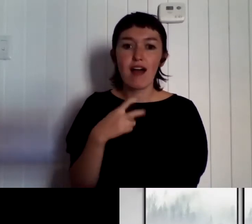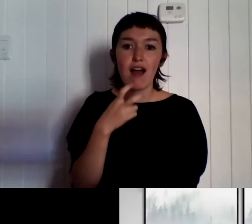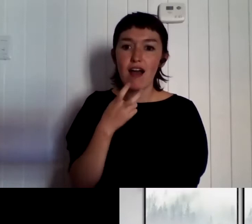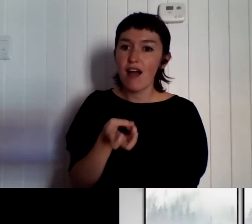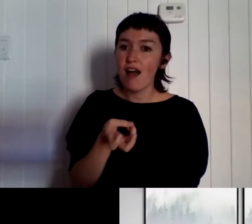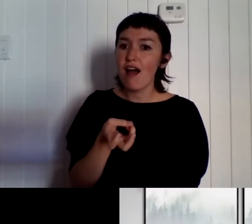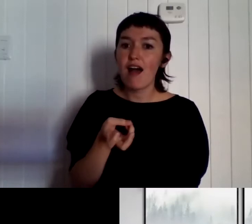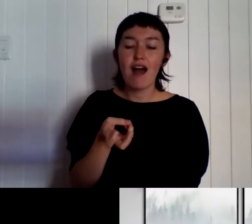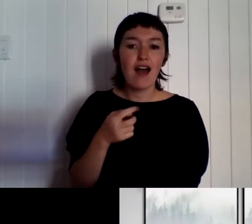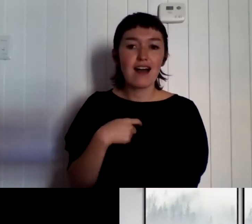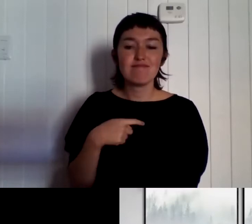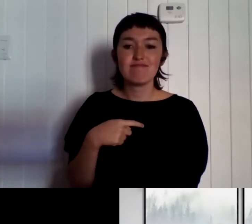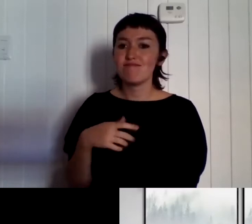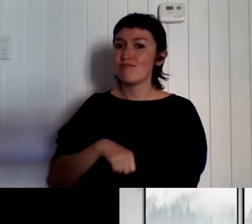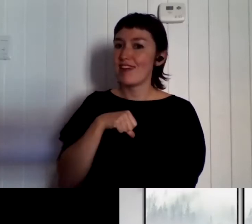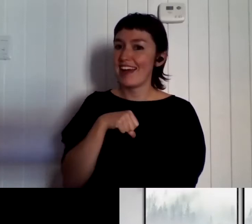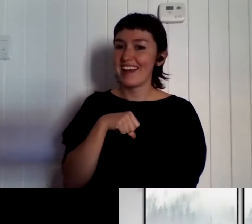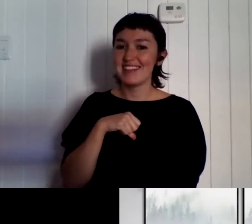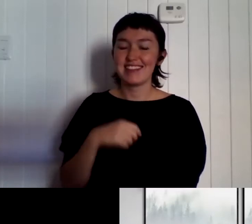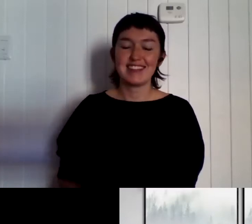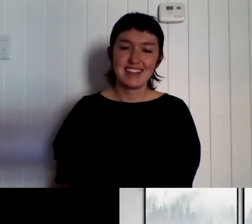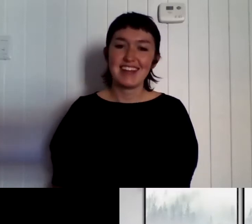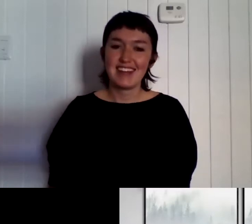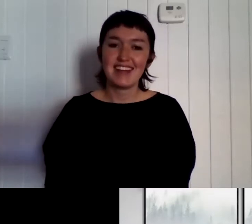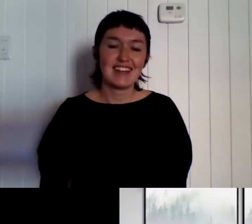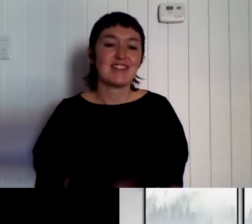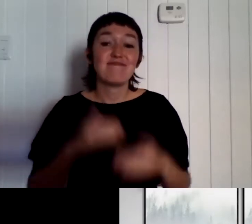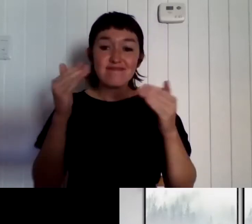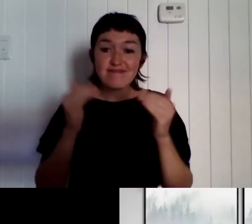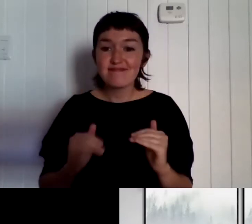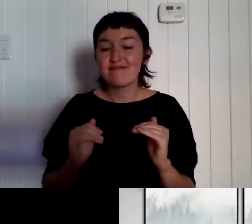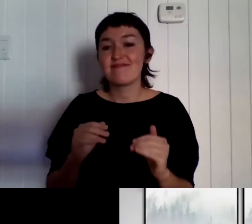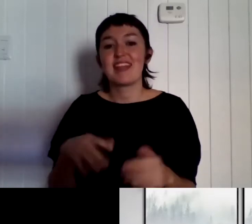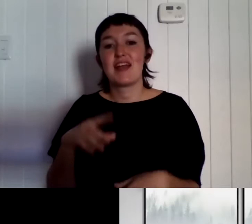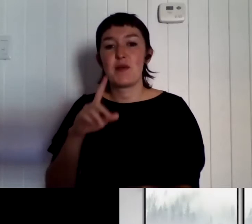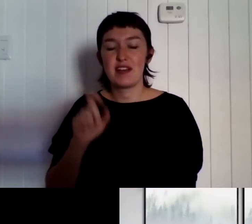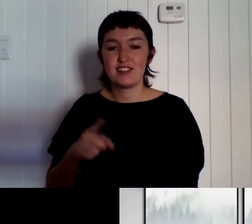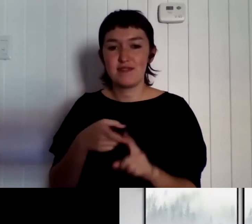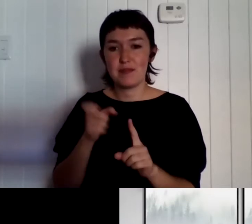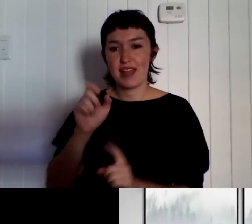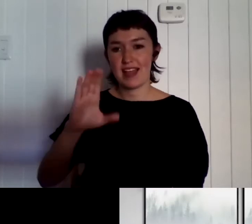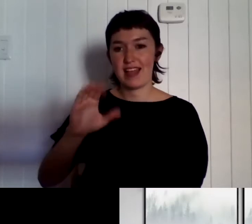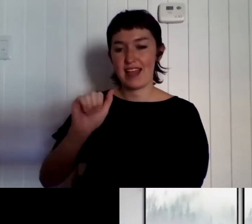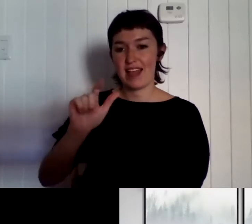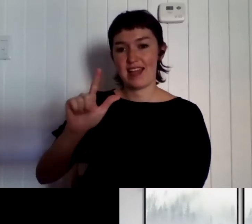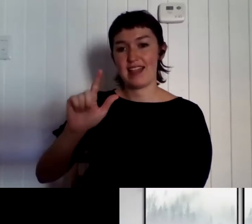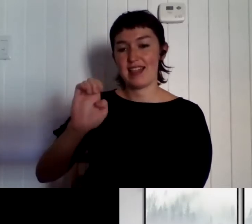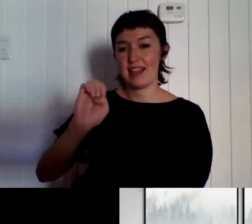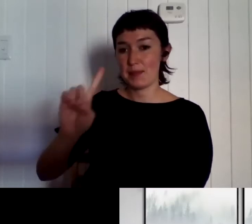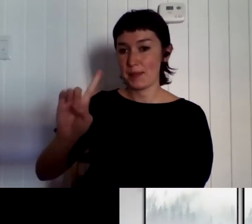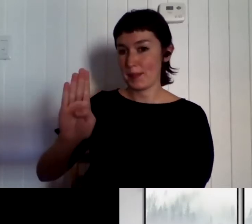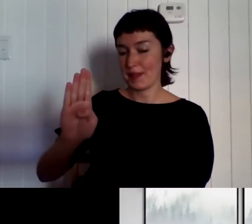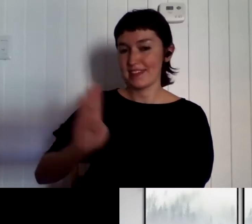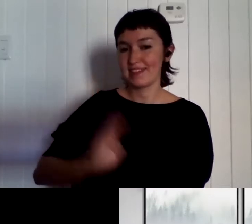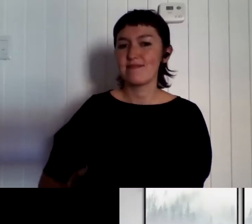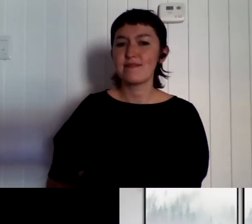so impressed. It's unbelievable. All right. The next question is from Caleb in grade 7. How can you get to the